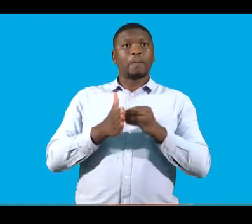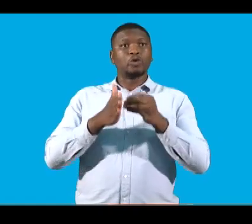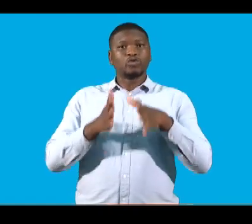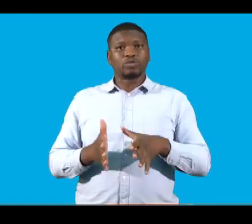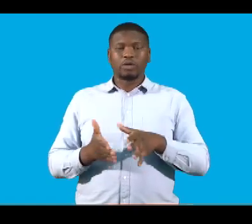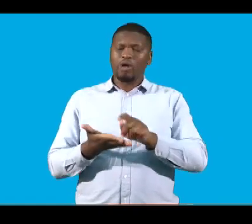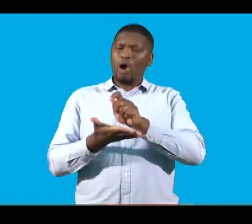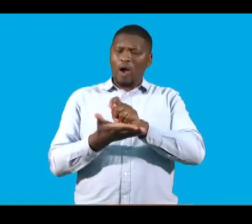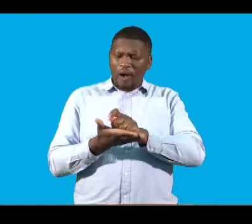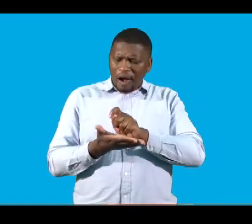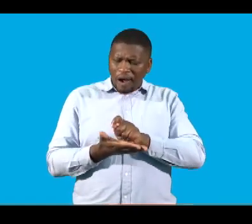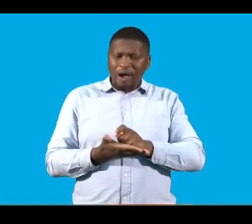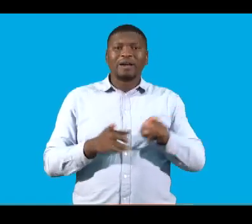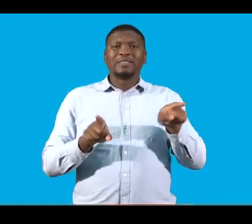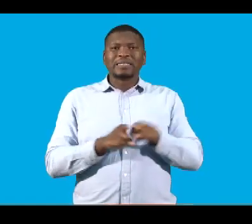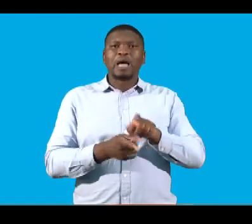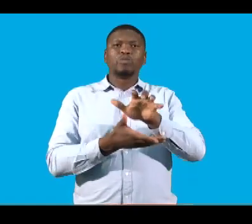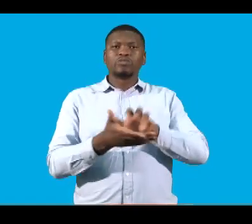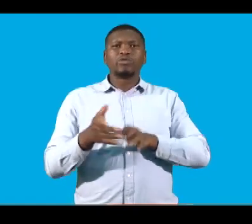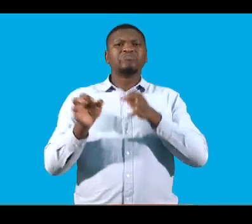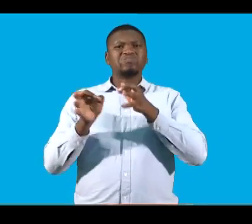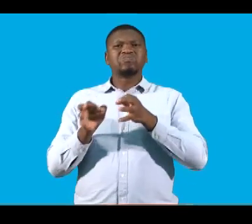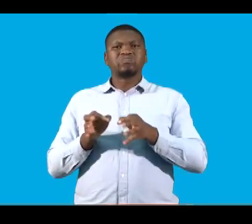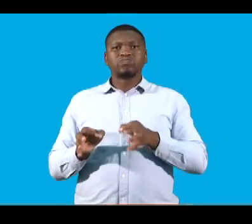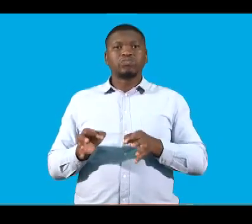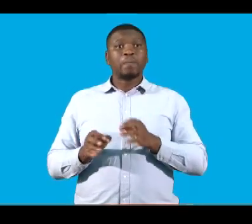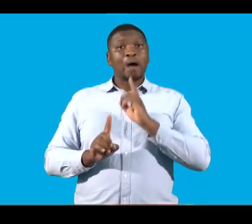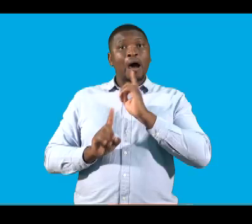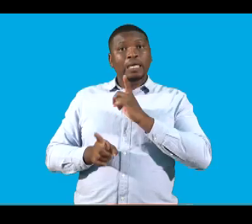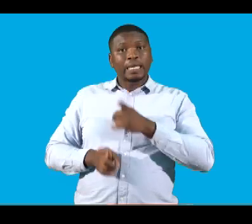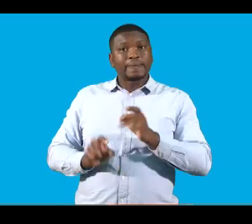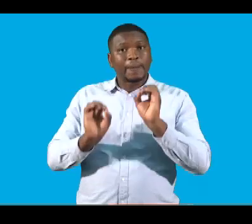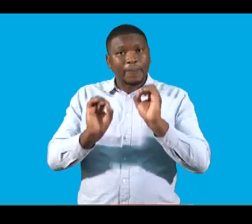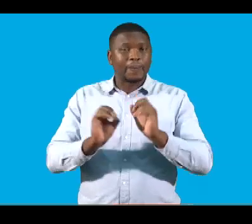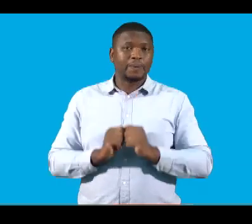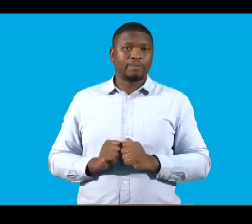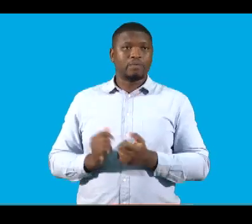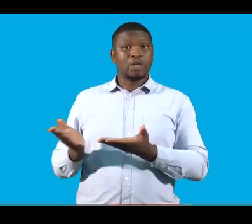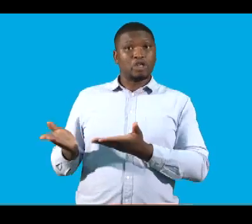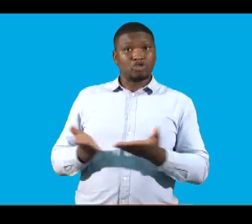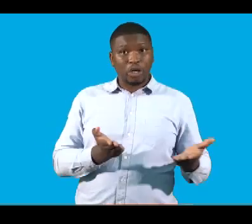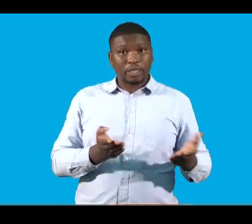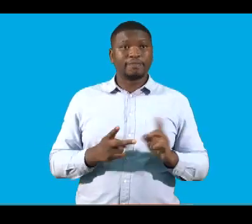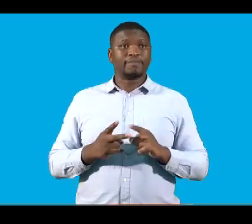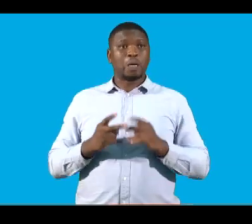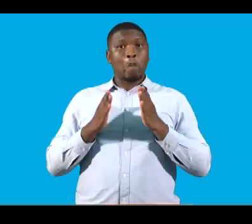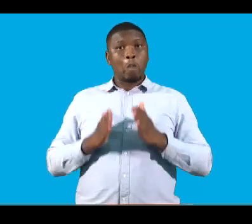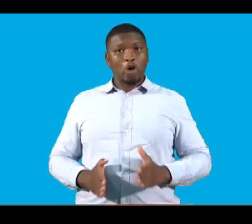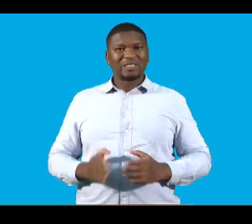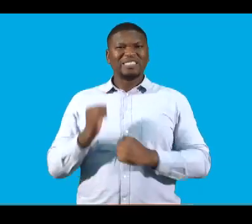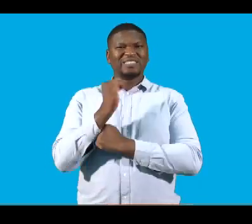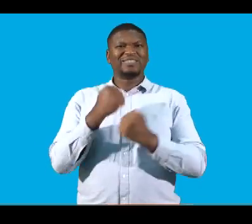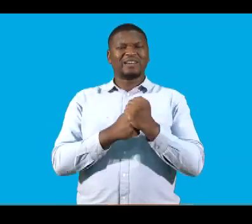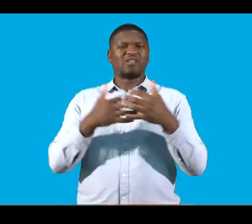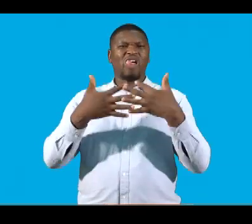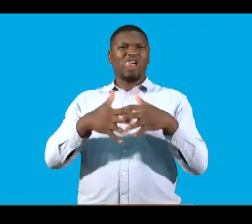just narrate the entire plot instead of addressing the topic. The introduction and body paragraphs and conclusion is often